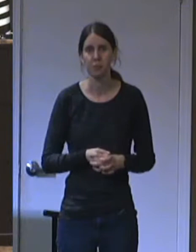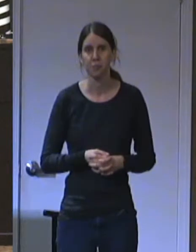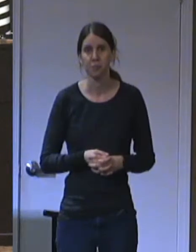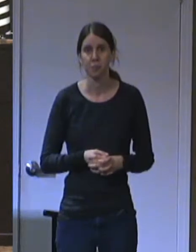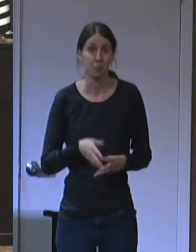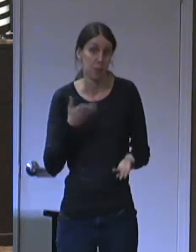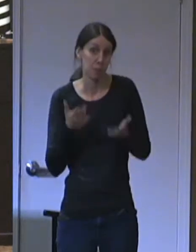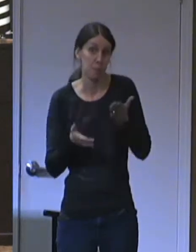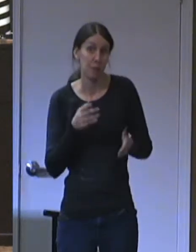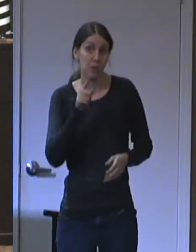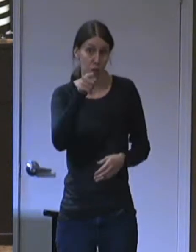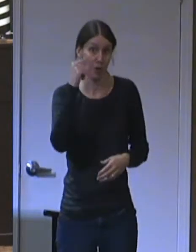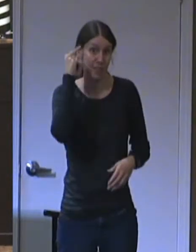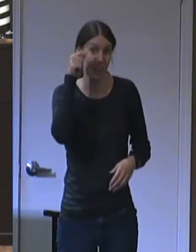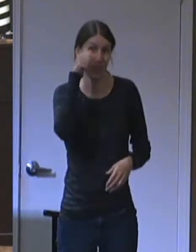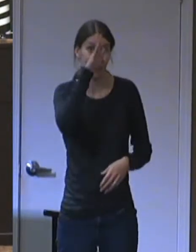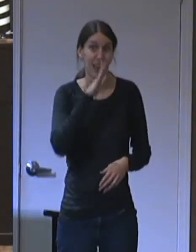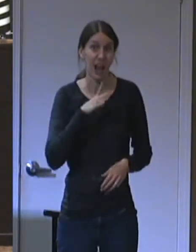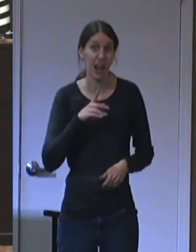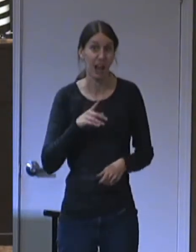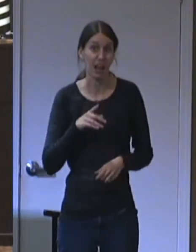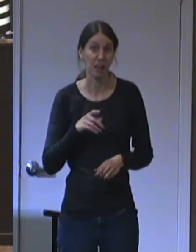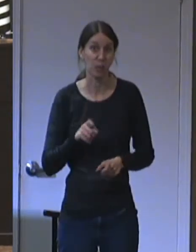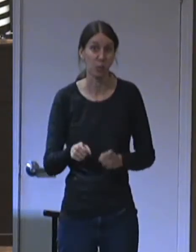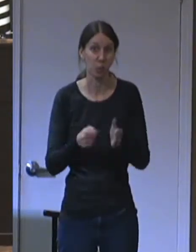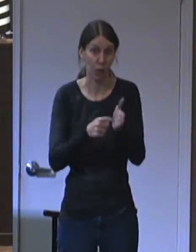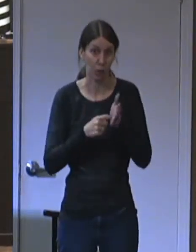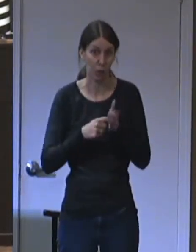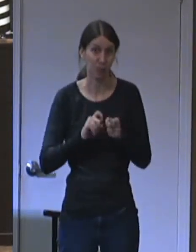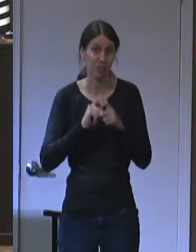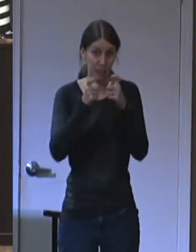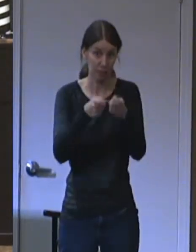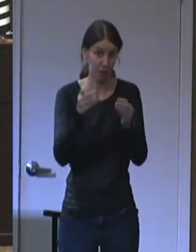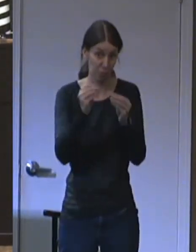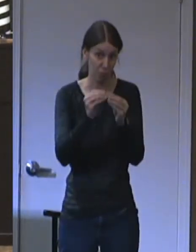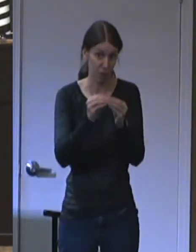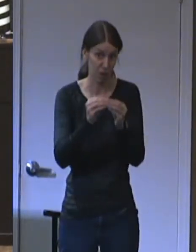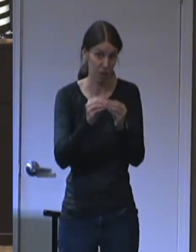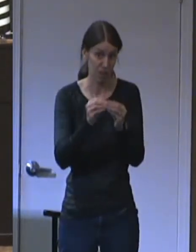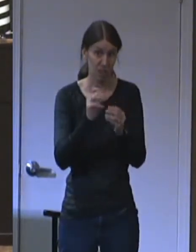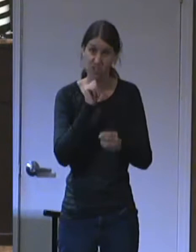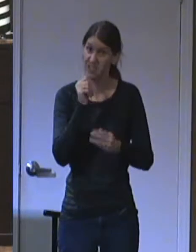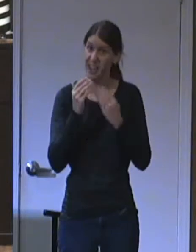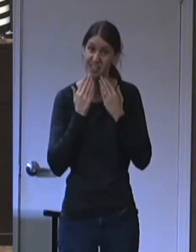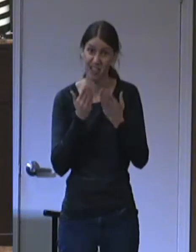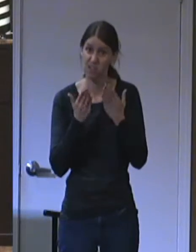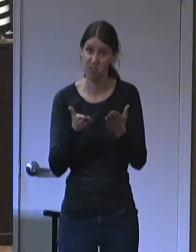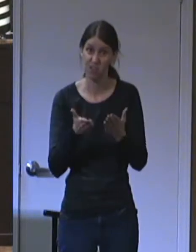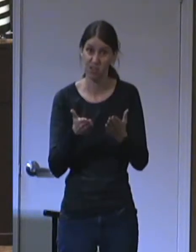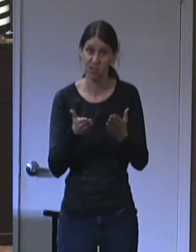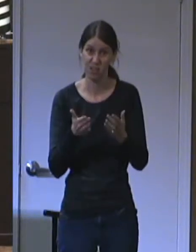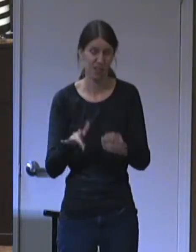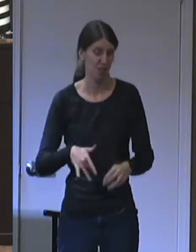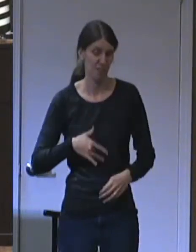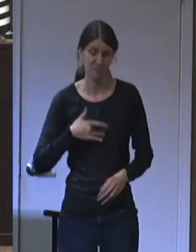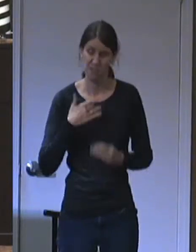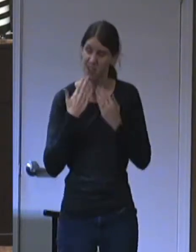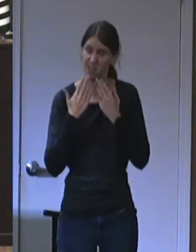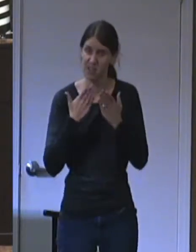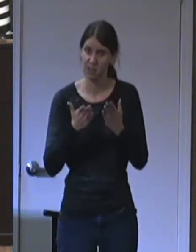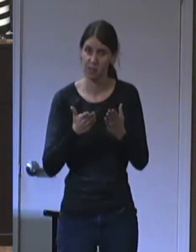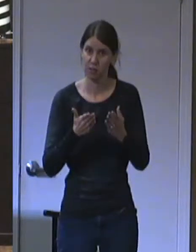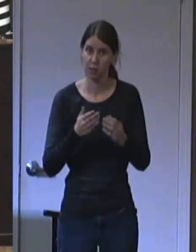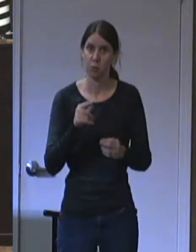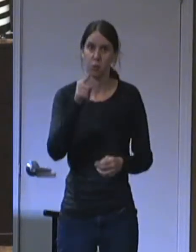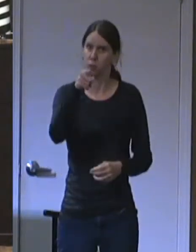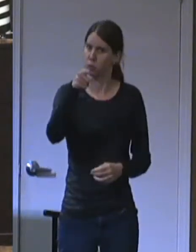Maybe you think God owes you more, and so you're not very thankful. But you're not thanking Him because you don't feel thankful. Well, you don't